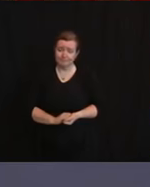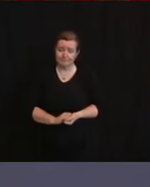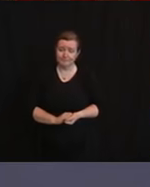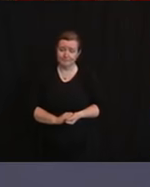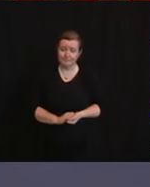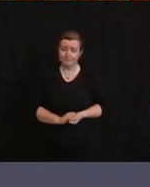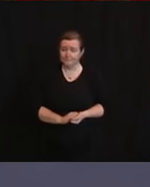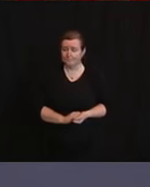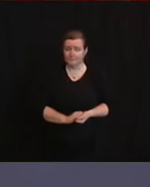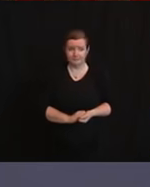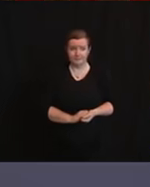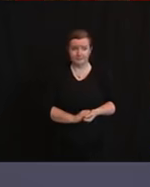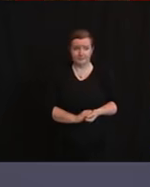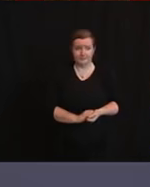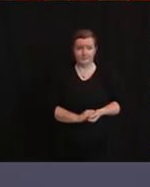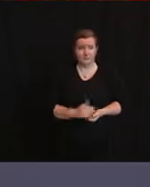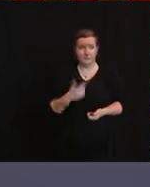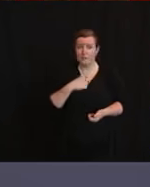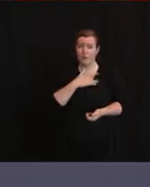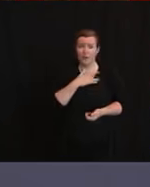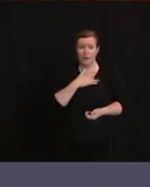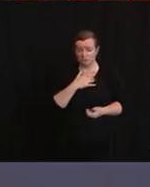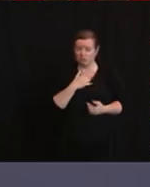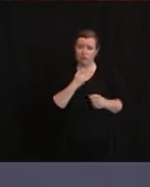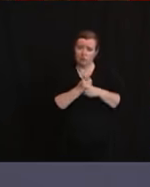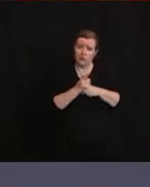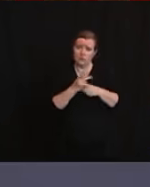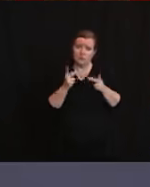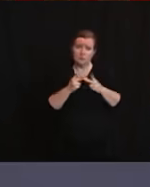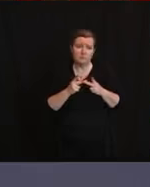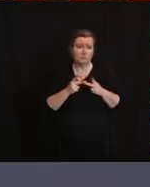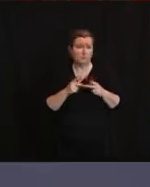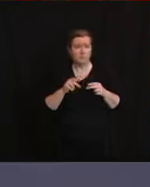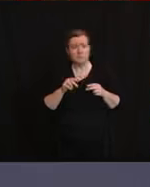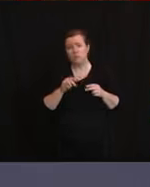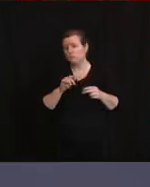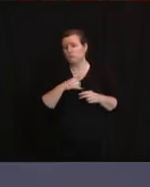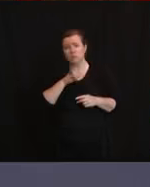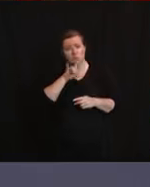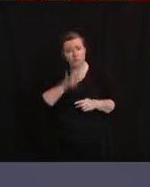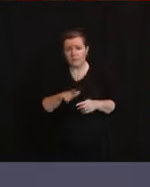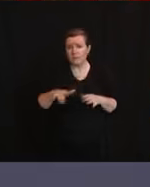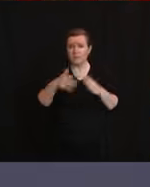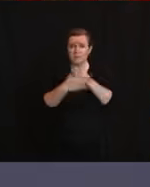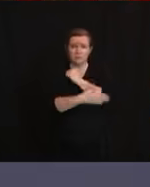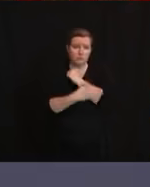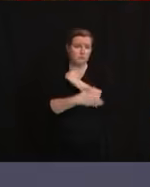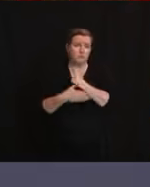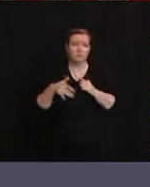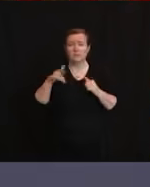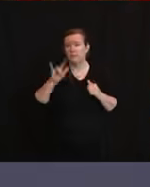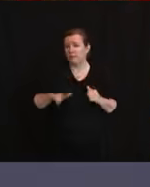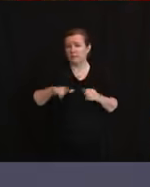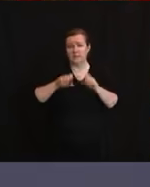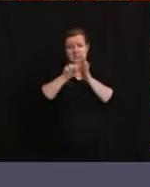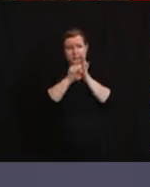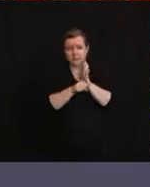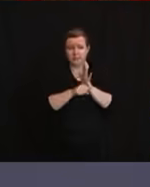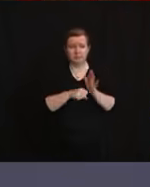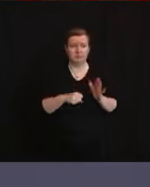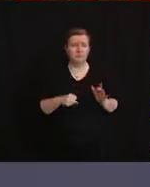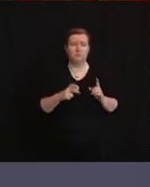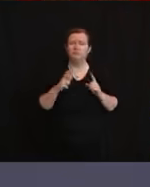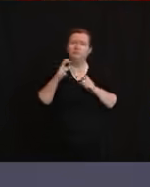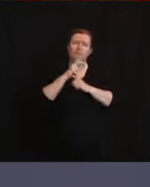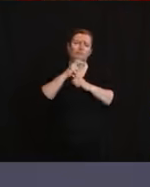in the right place. We love our country. We love our state. This is the greatest nation on earth. We're trying to keep as many of